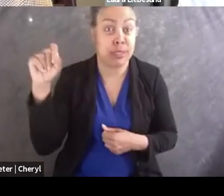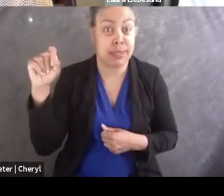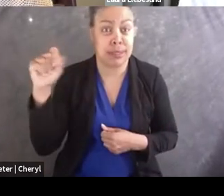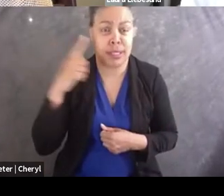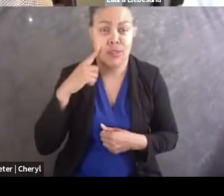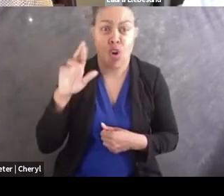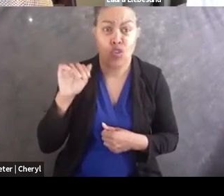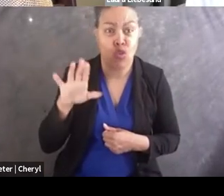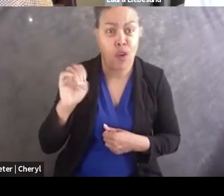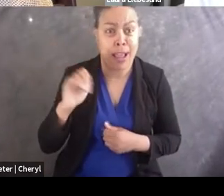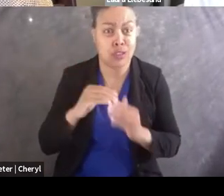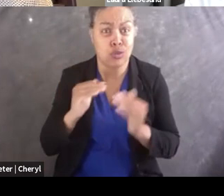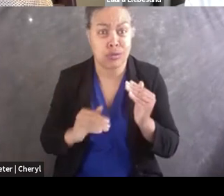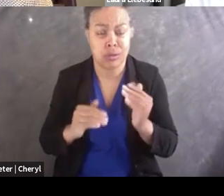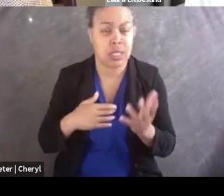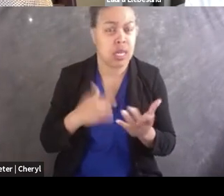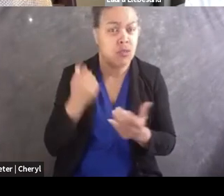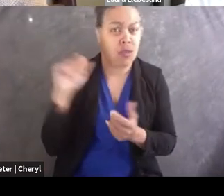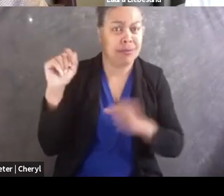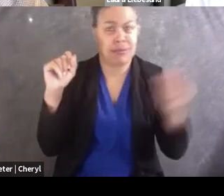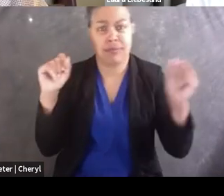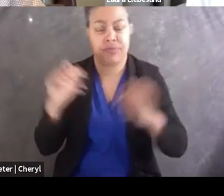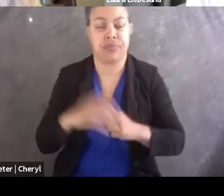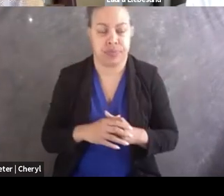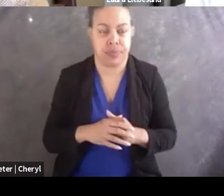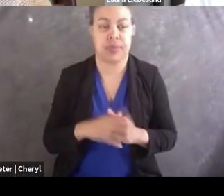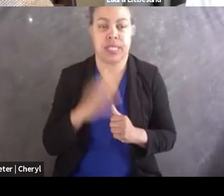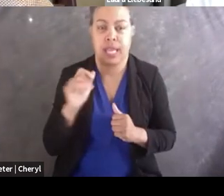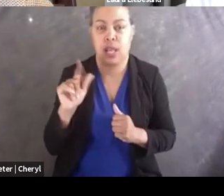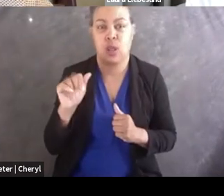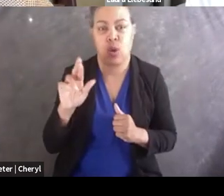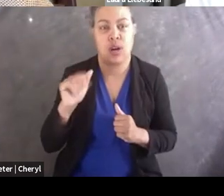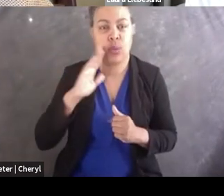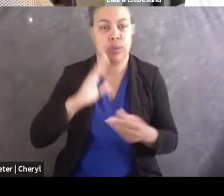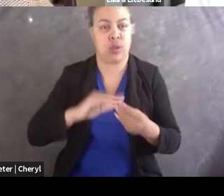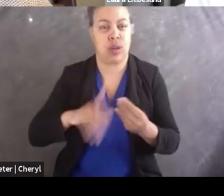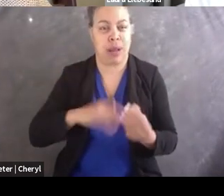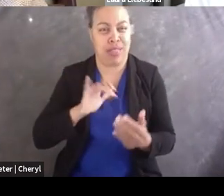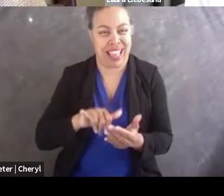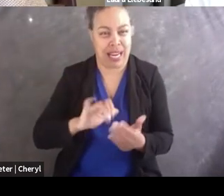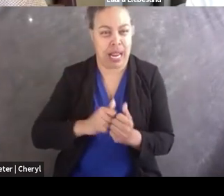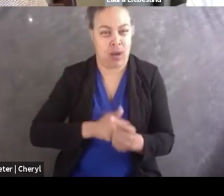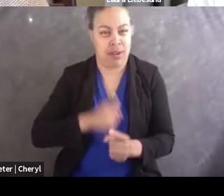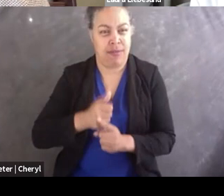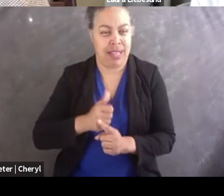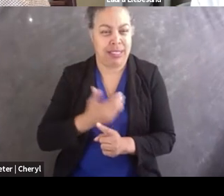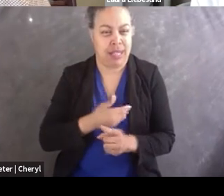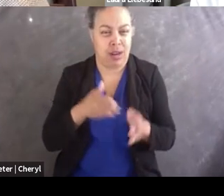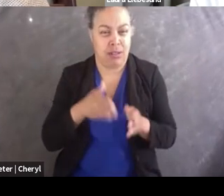reckoning, social and racial justice protests. And Laura is going to talk a little bit about how that affected our narrators.